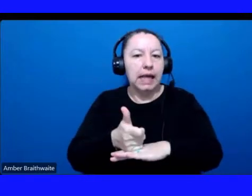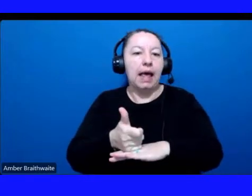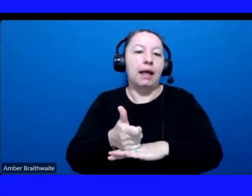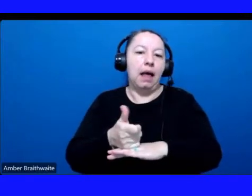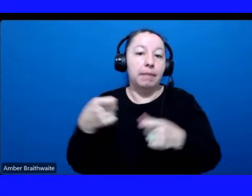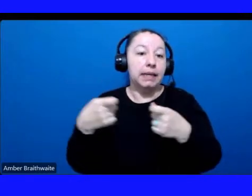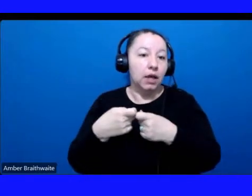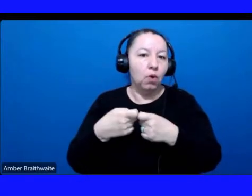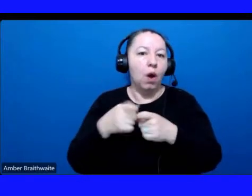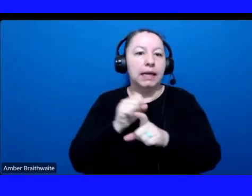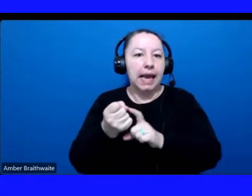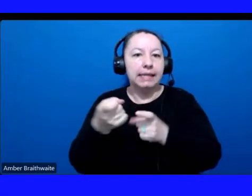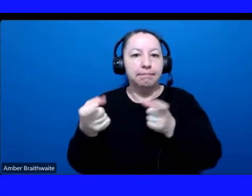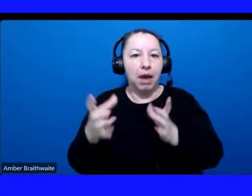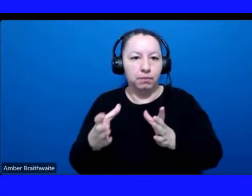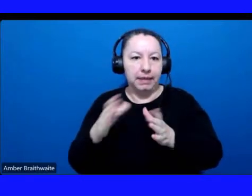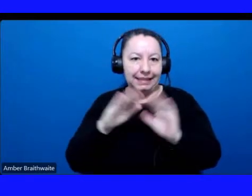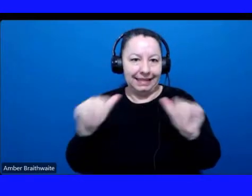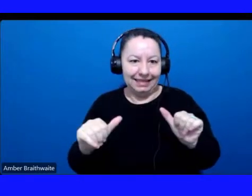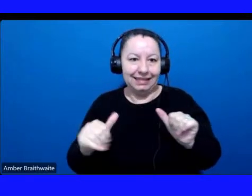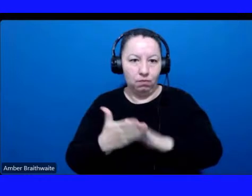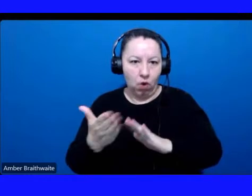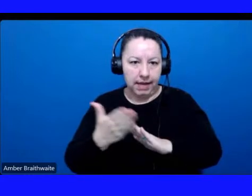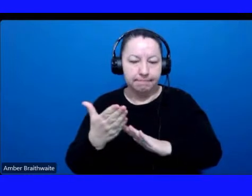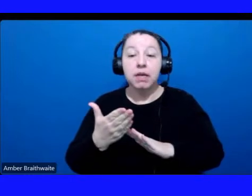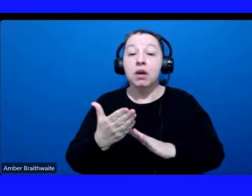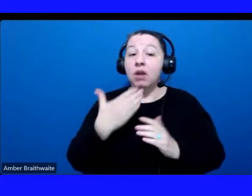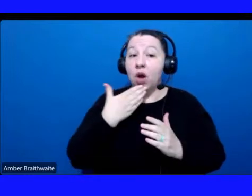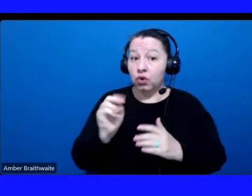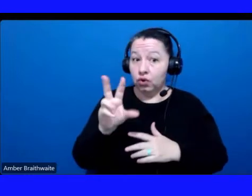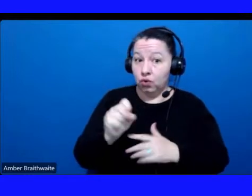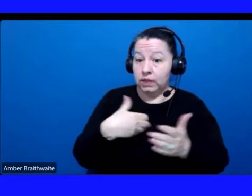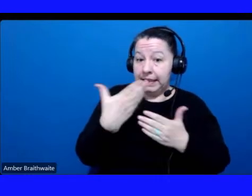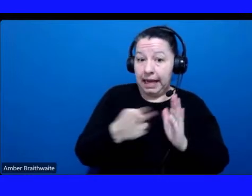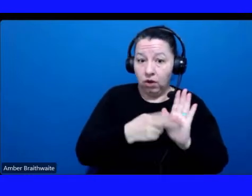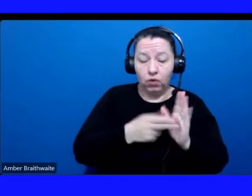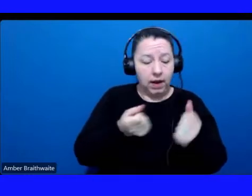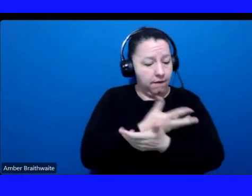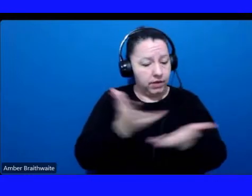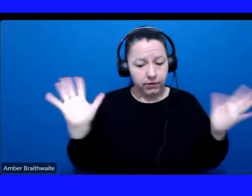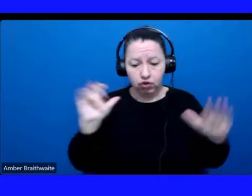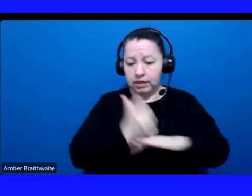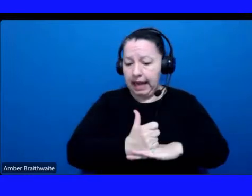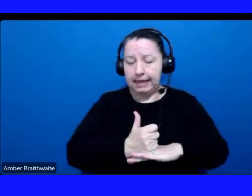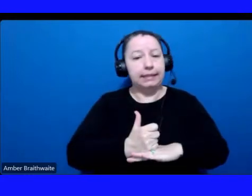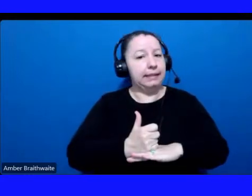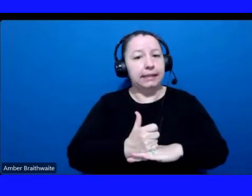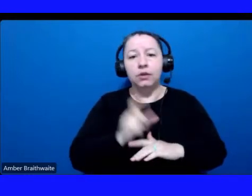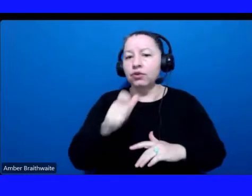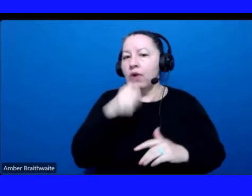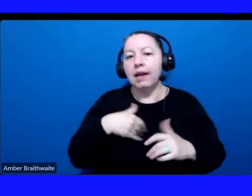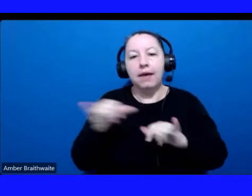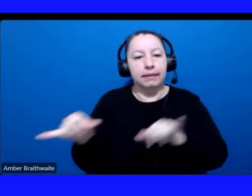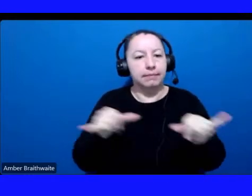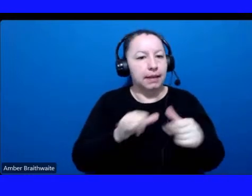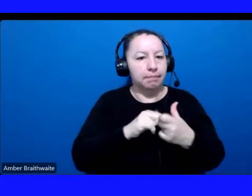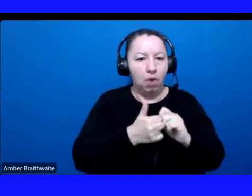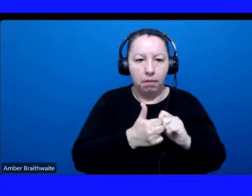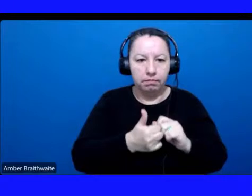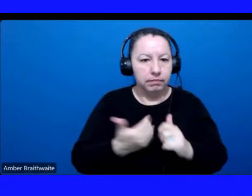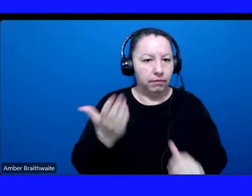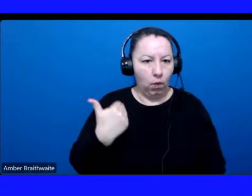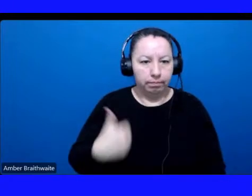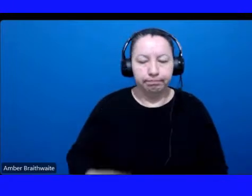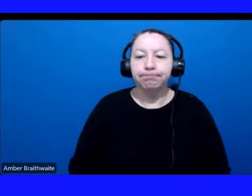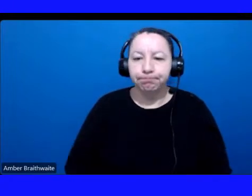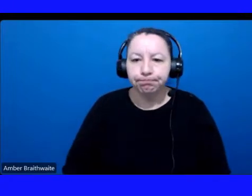be available to anybody who has been incarcerated in the New York City jail system. We've also expanded the eligibility criteria